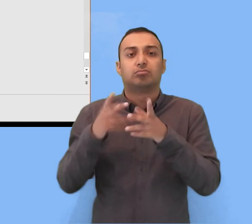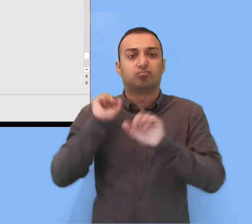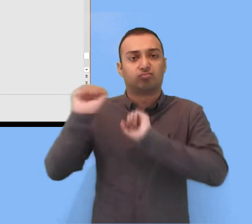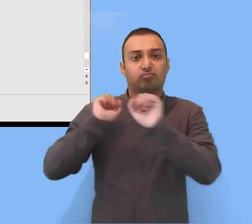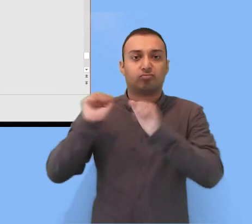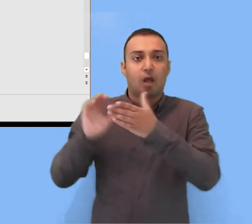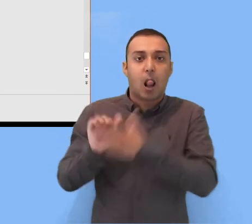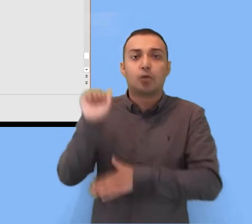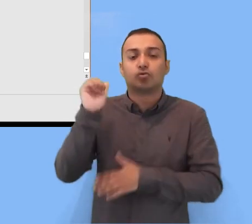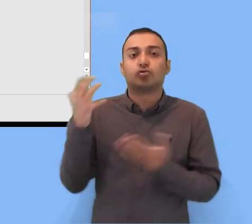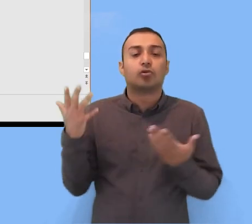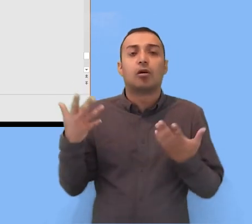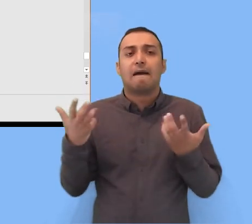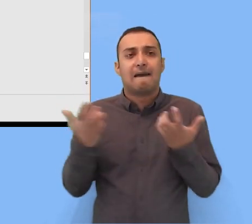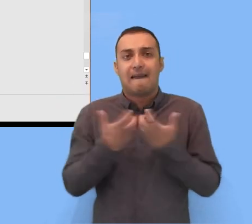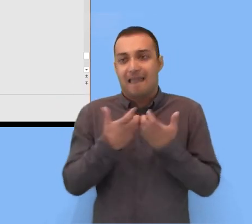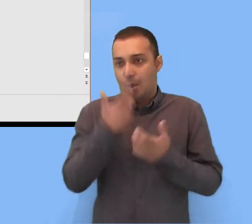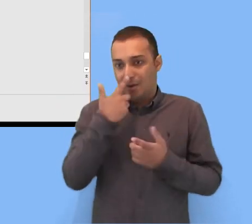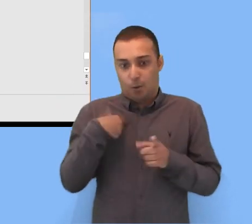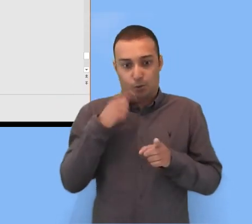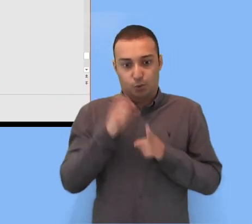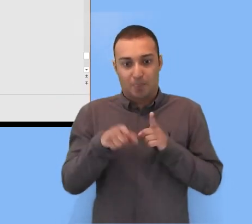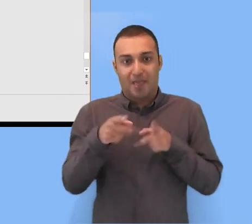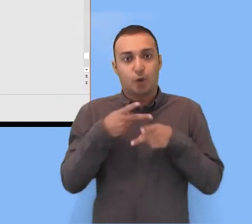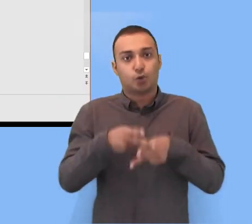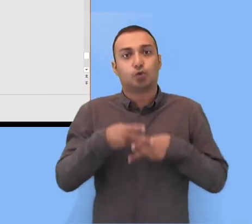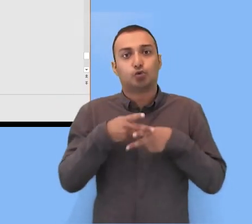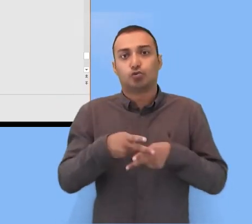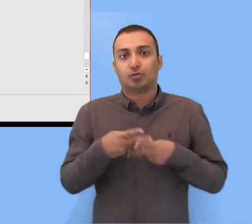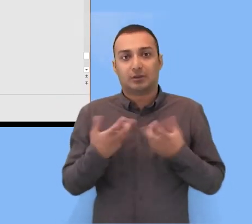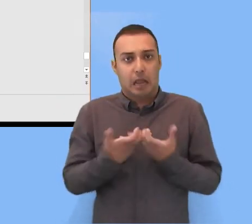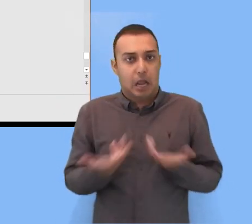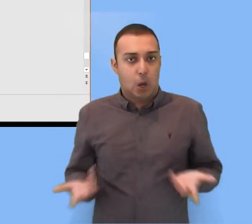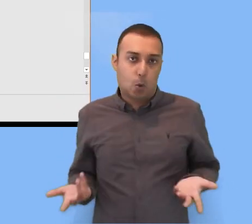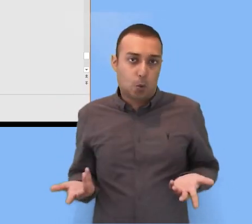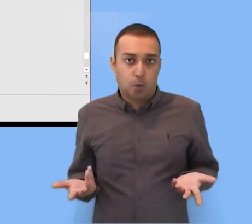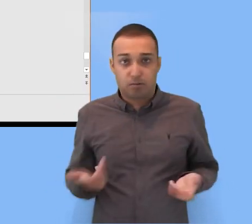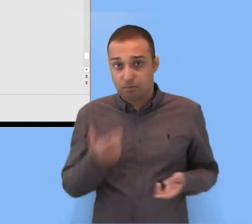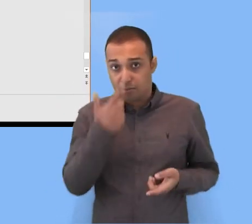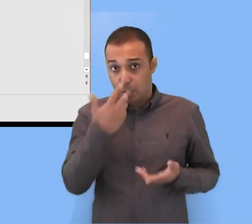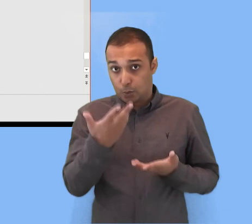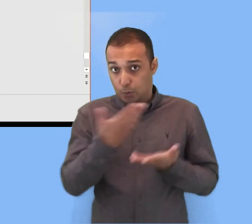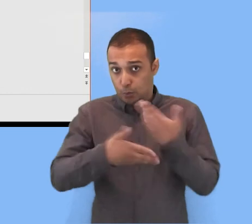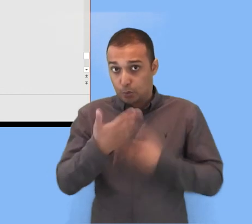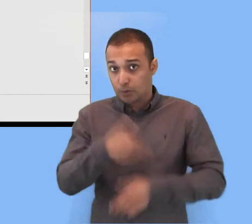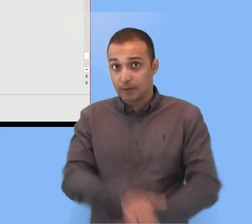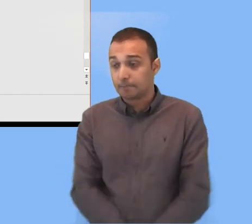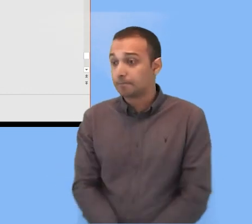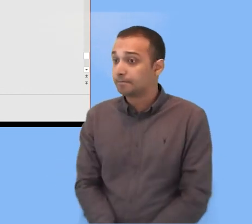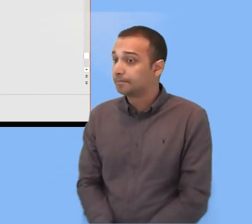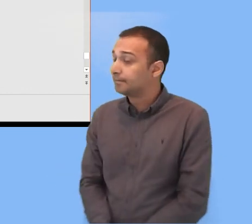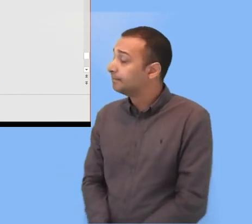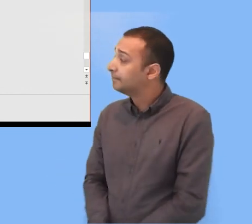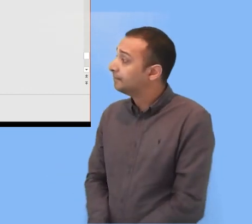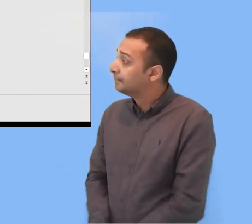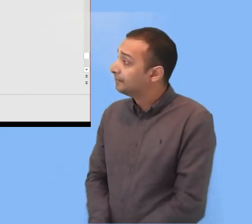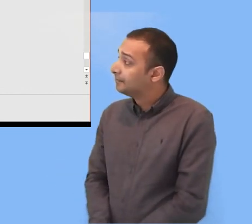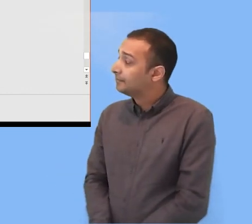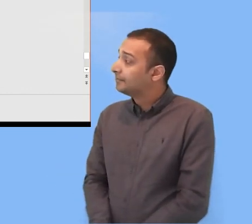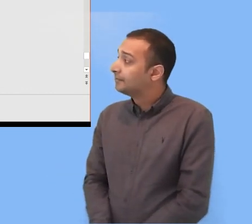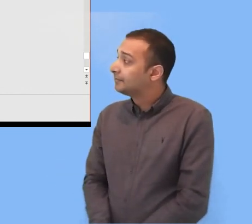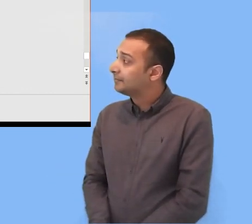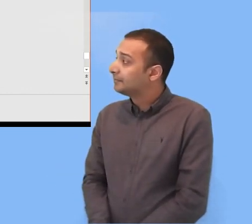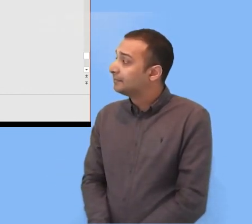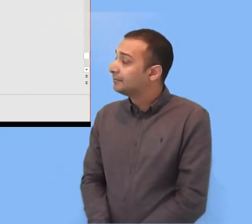we can do that in a nursery. Do you want to build on that at all? Yeah, I think there's one thing